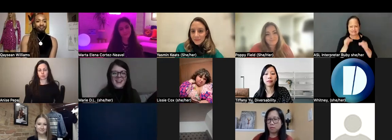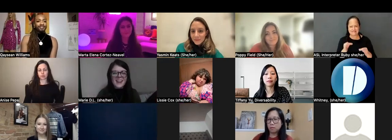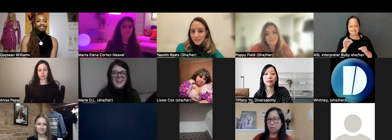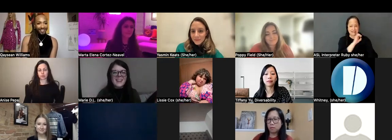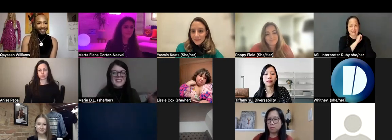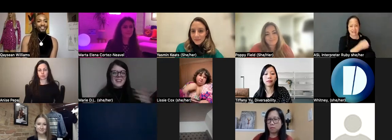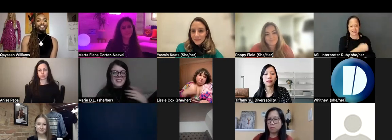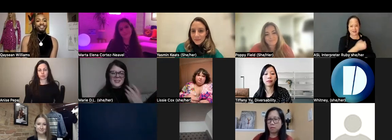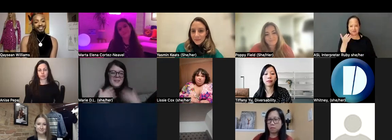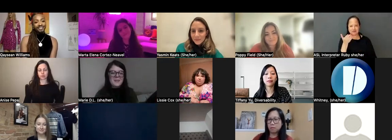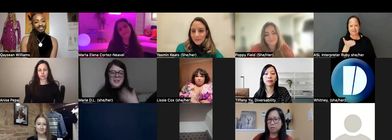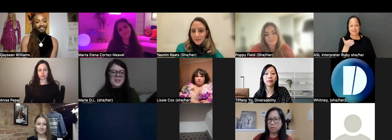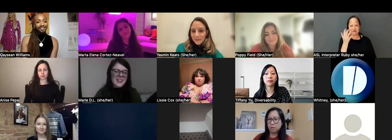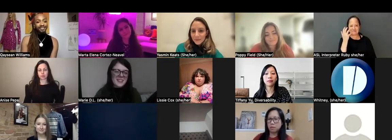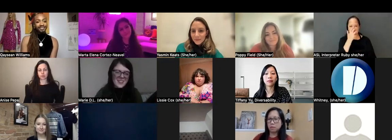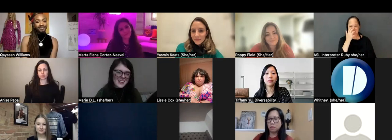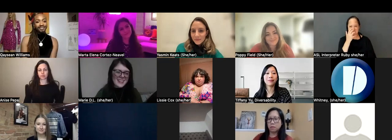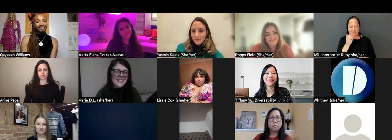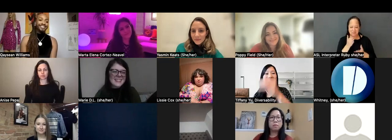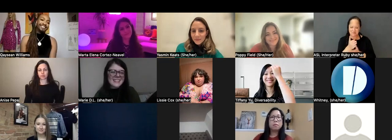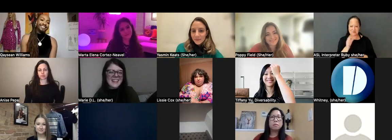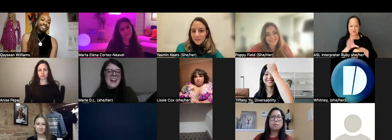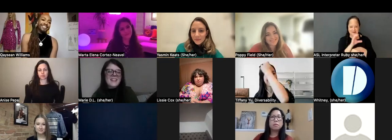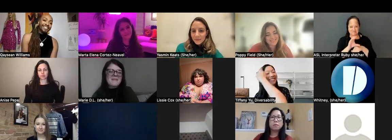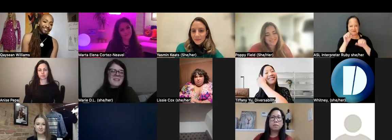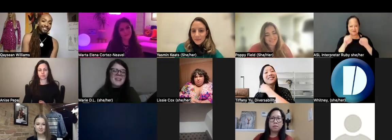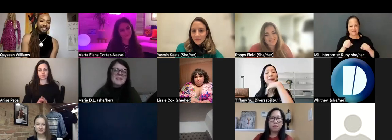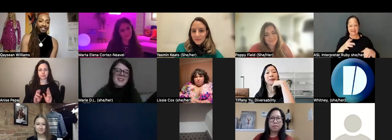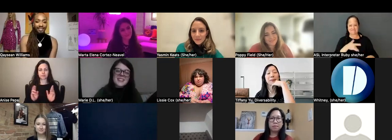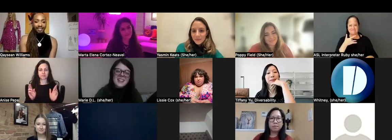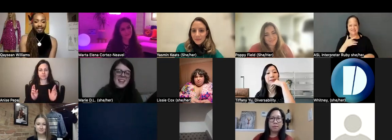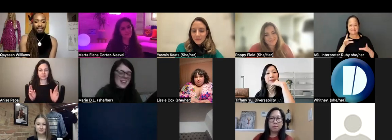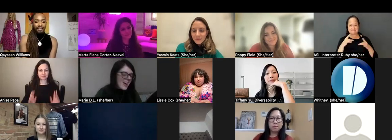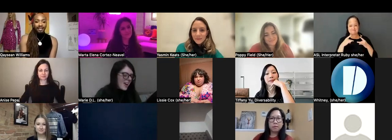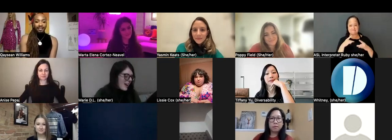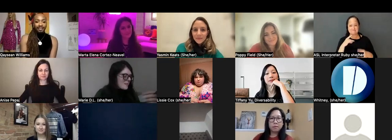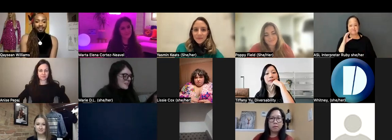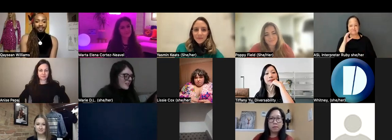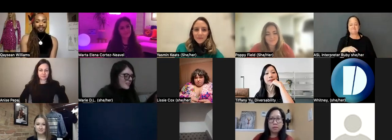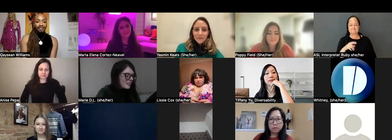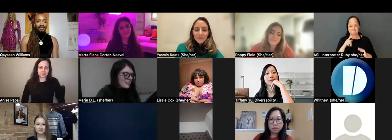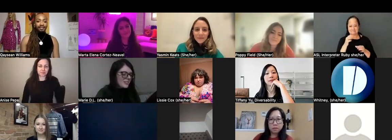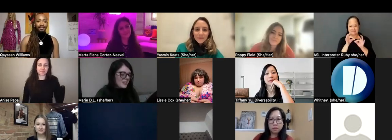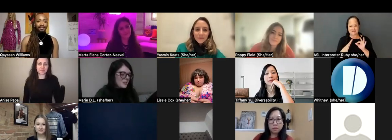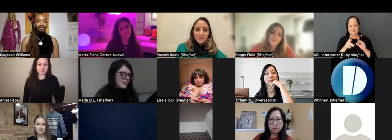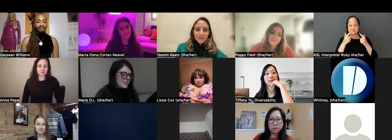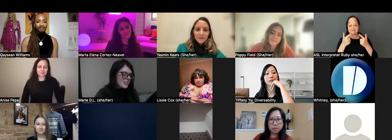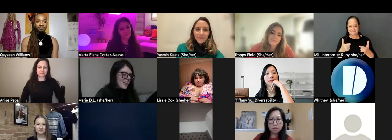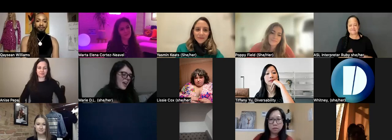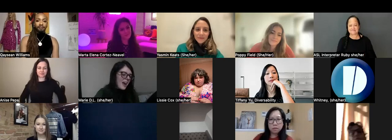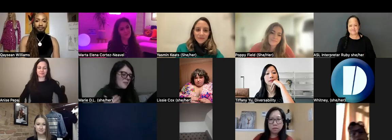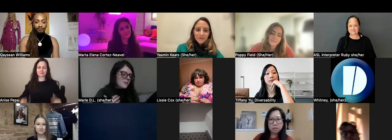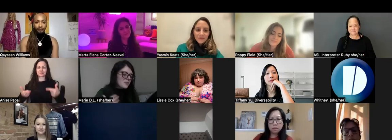there. Just even from the computer, I can feel it. Marta, Elena, I would love to ask you the same